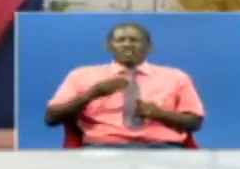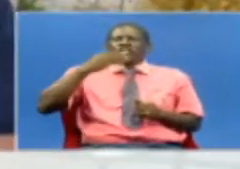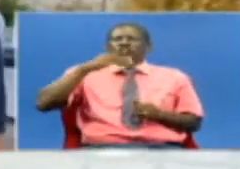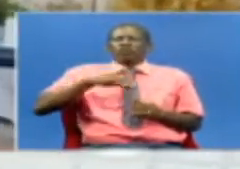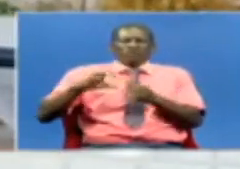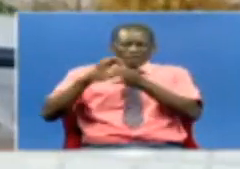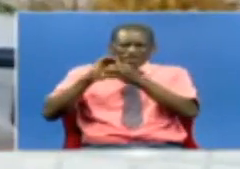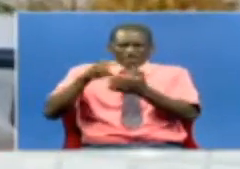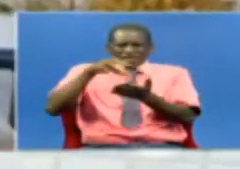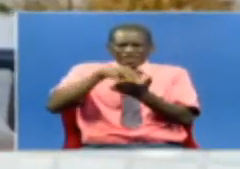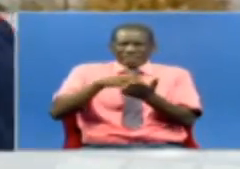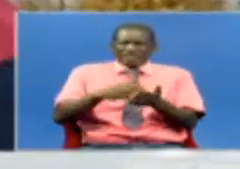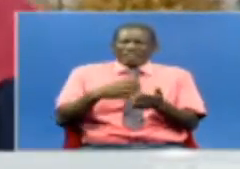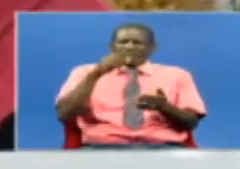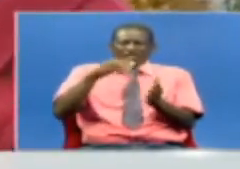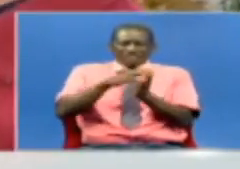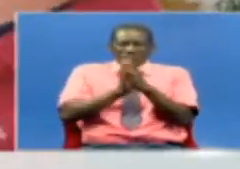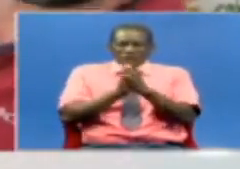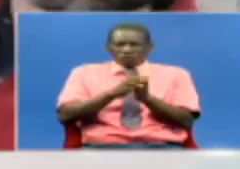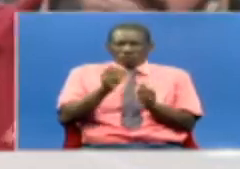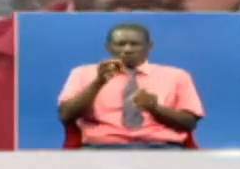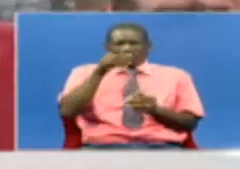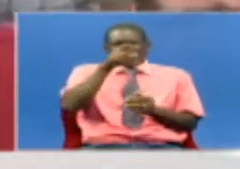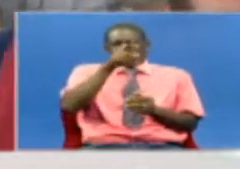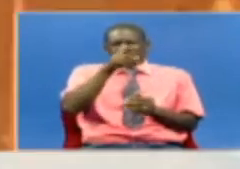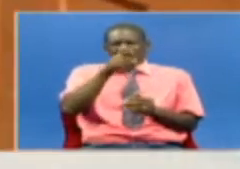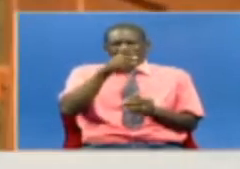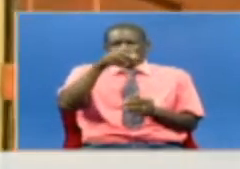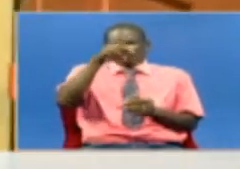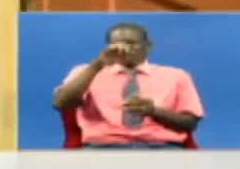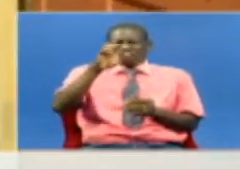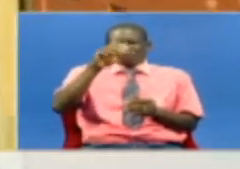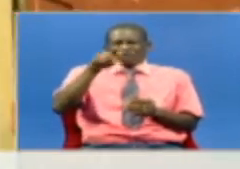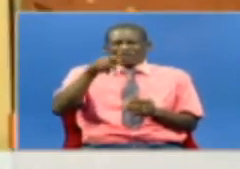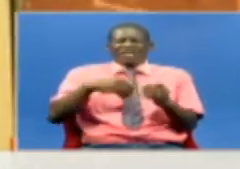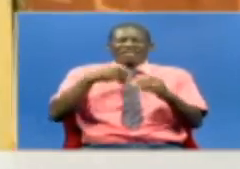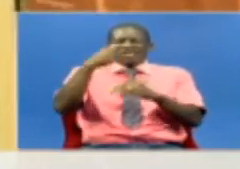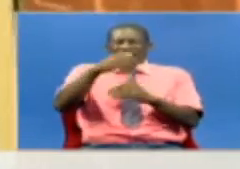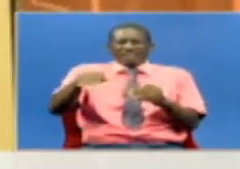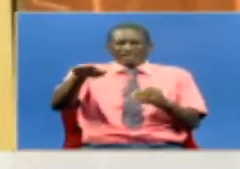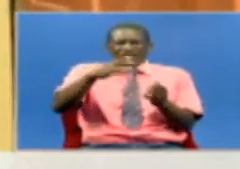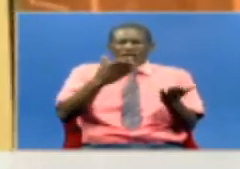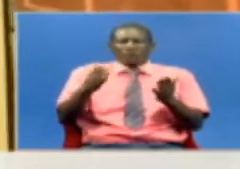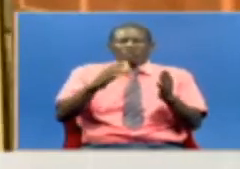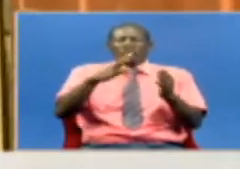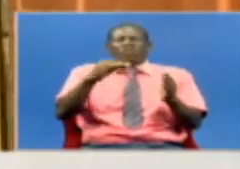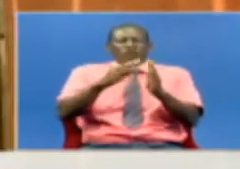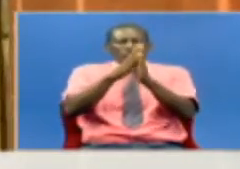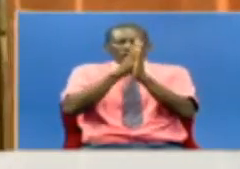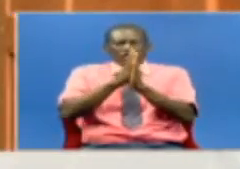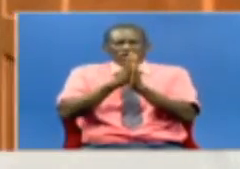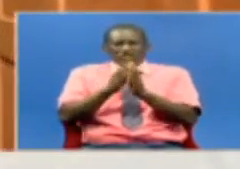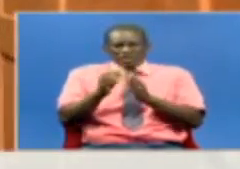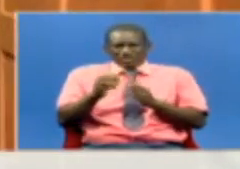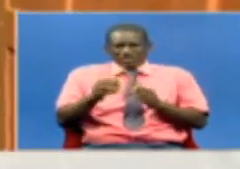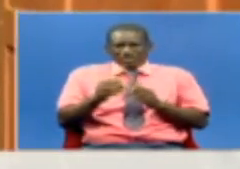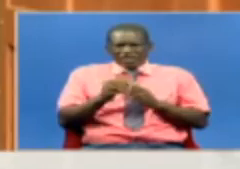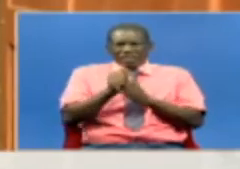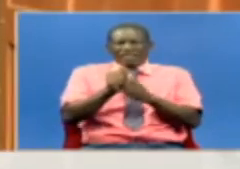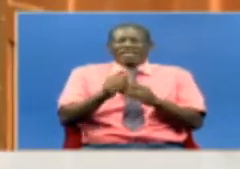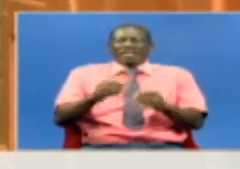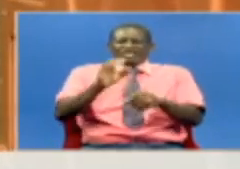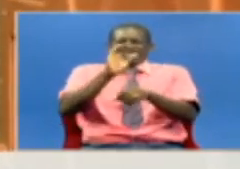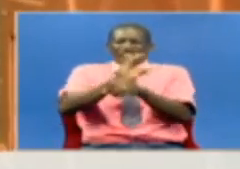in this case points the story of the binding of Isaac to the peak of this hill. Our next stop in the religious pilgrimage is the Church of